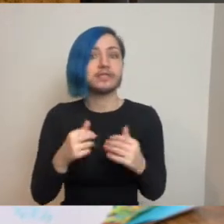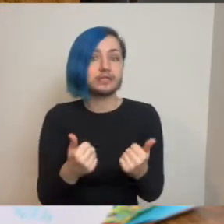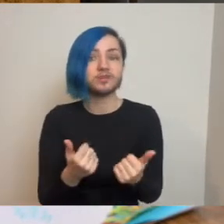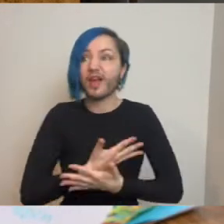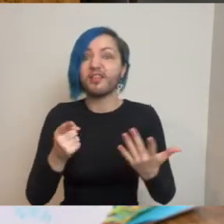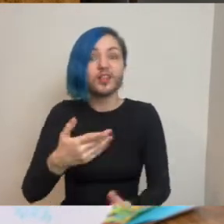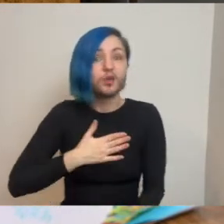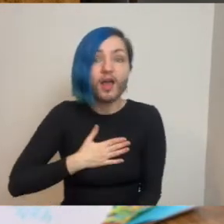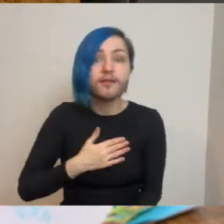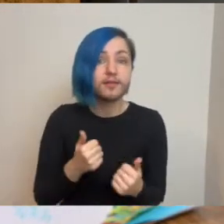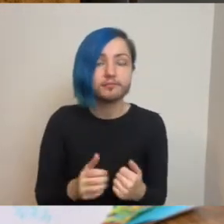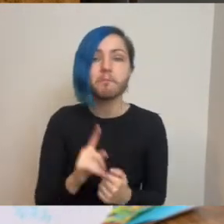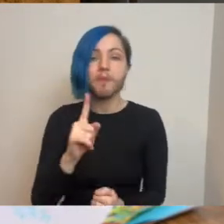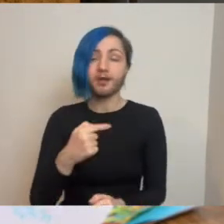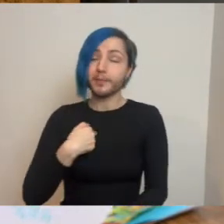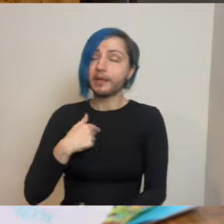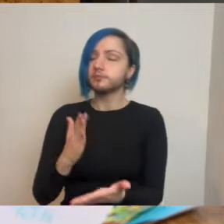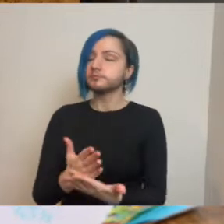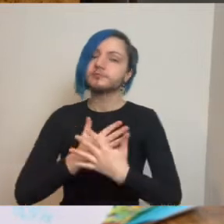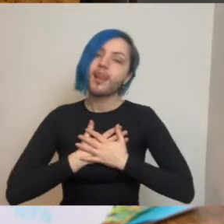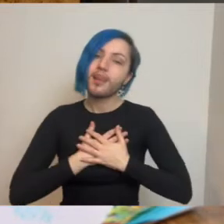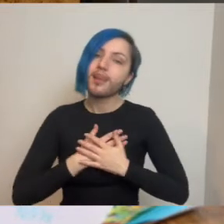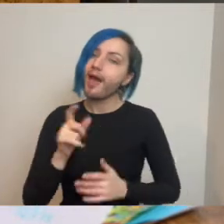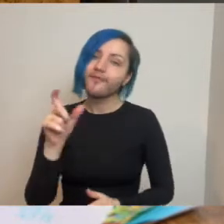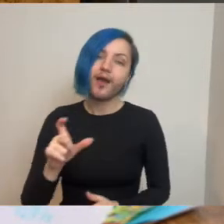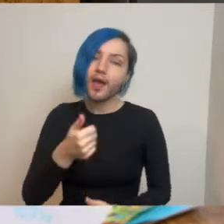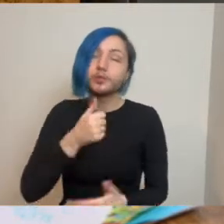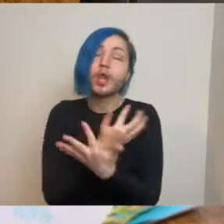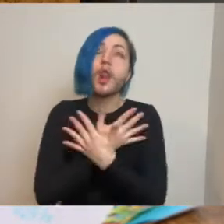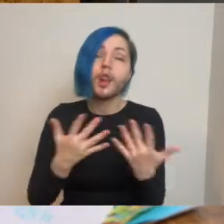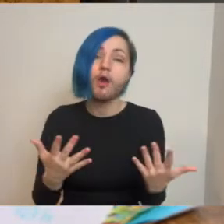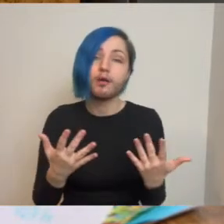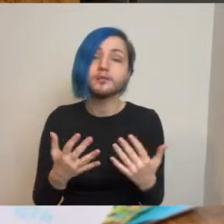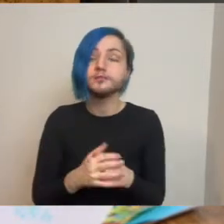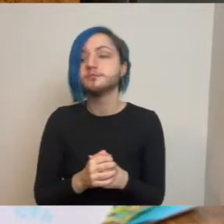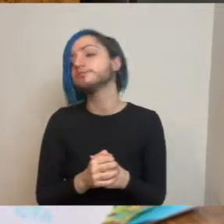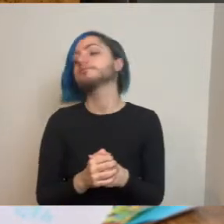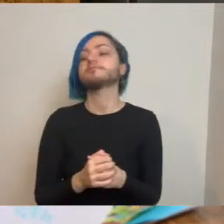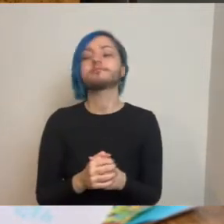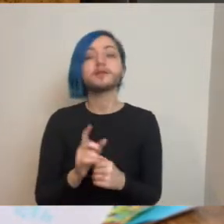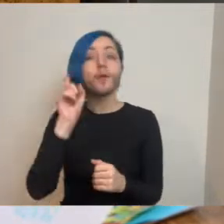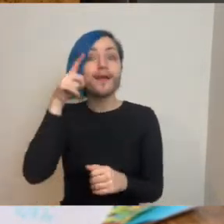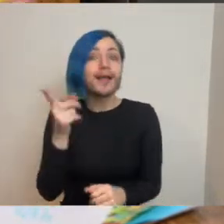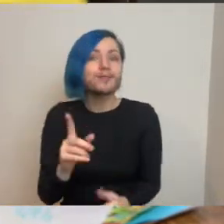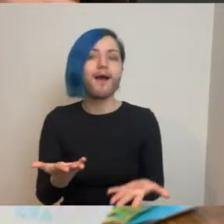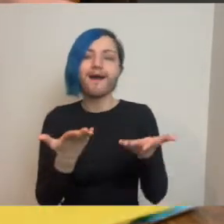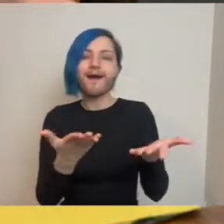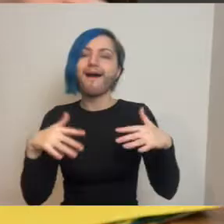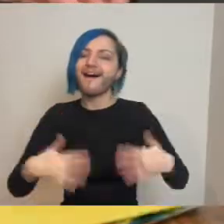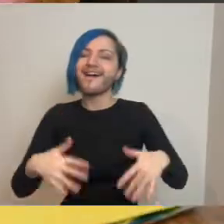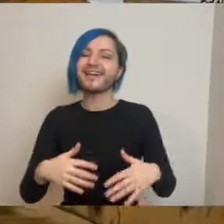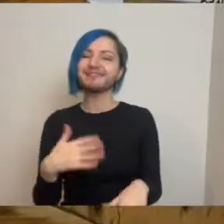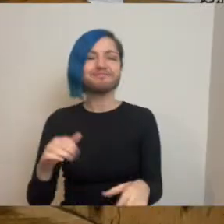anything you like, but one thing, I love color. I use a lot of color in what I do. And guess what? Boo-boo, I've